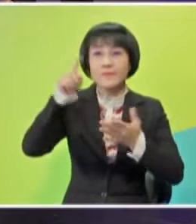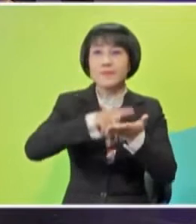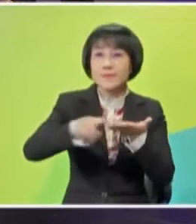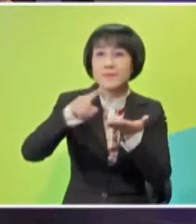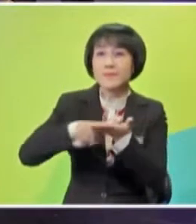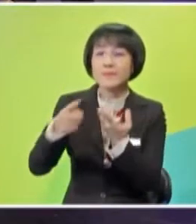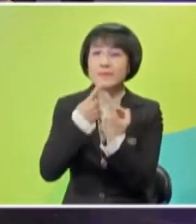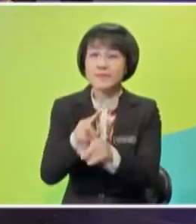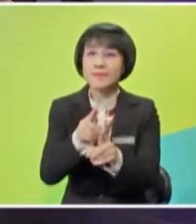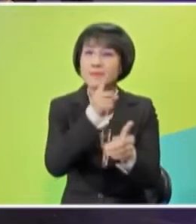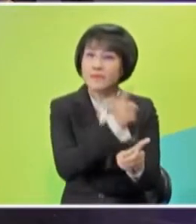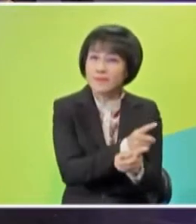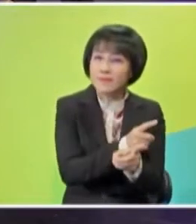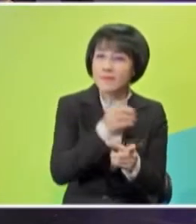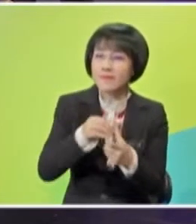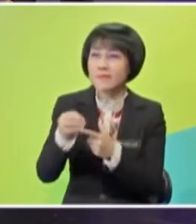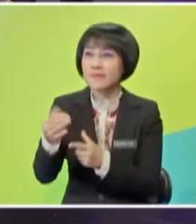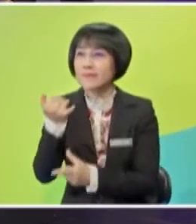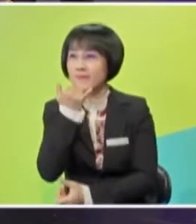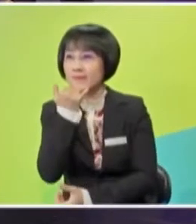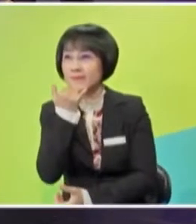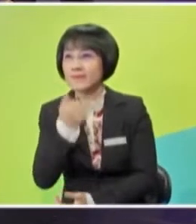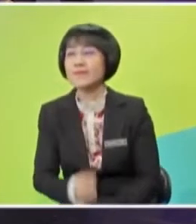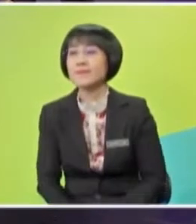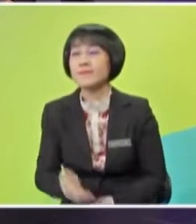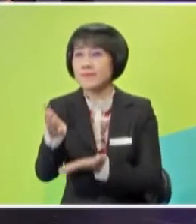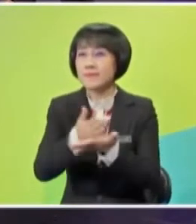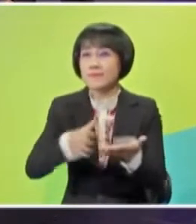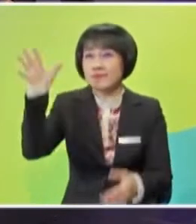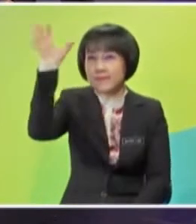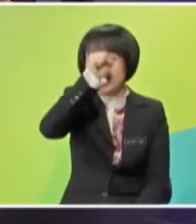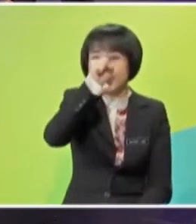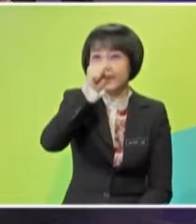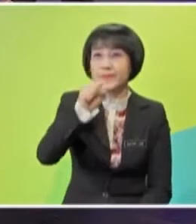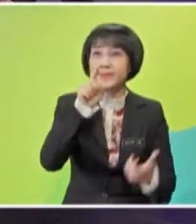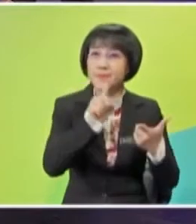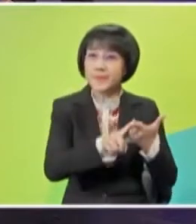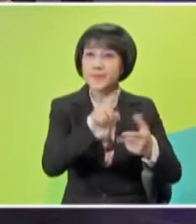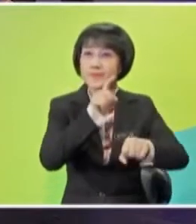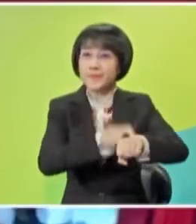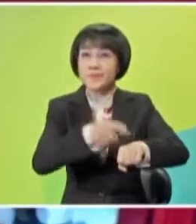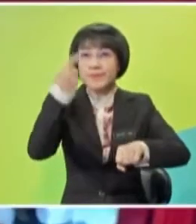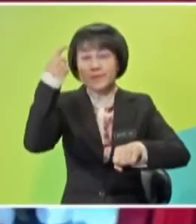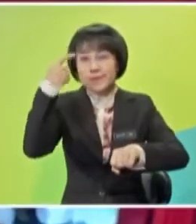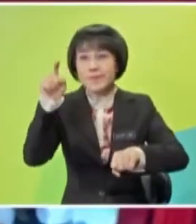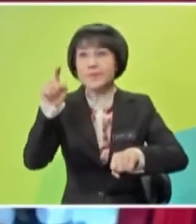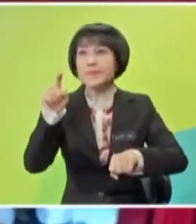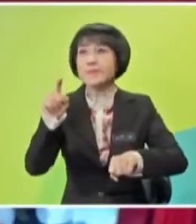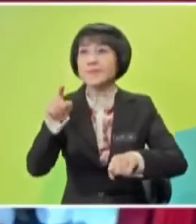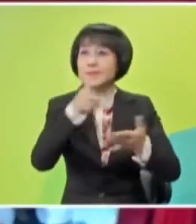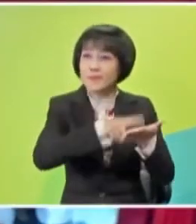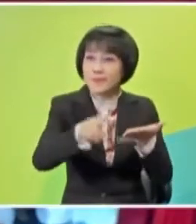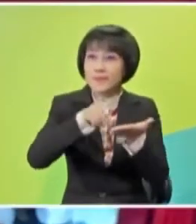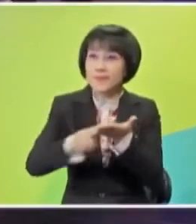would assume that some may not get it at the first time. The second time would be another chance for them to have another listen. Is that true? Yes, it's